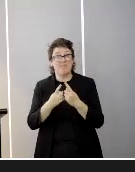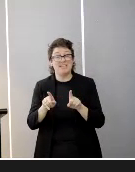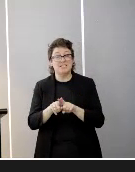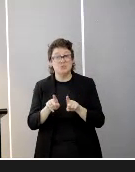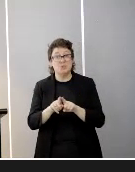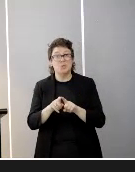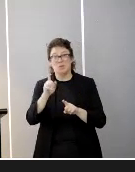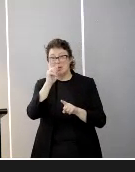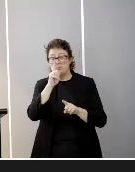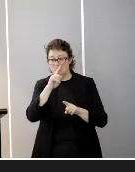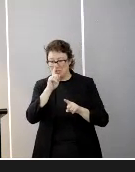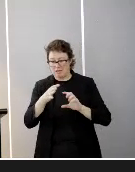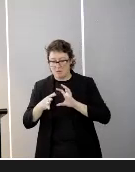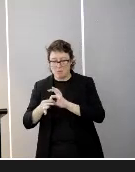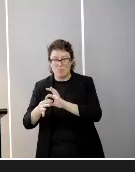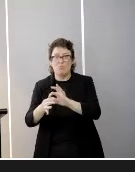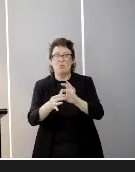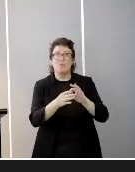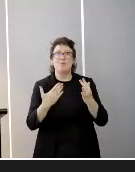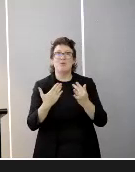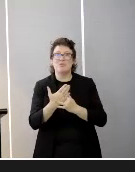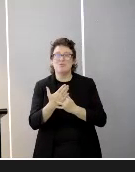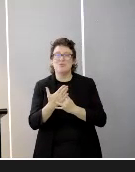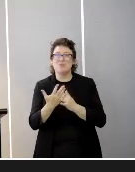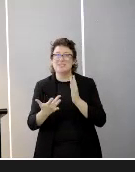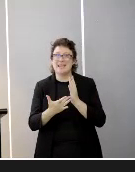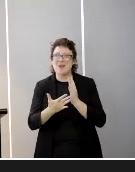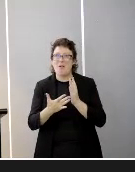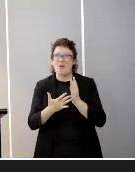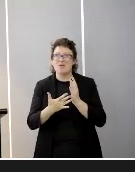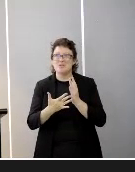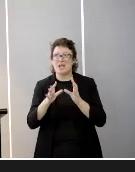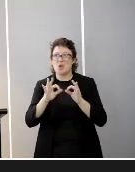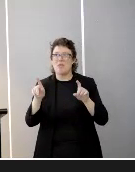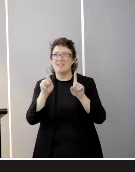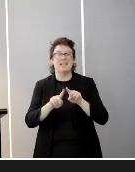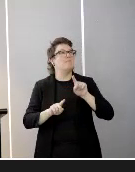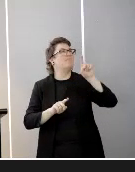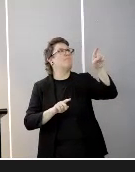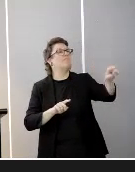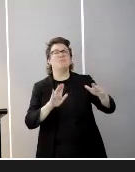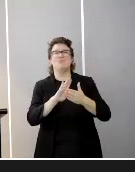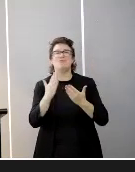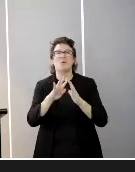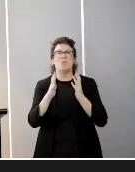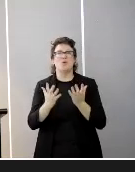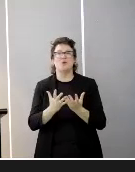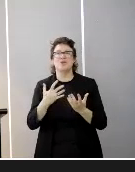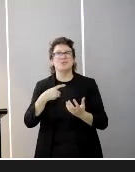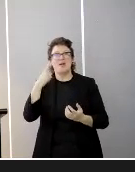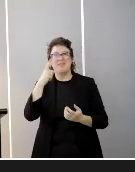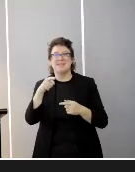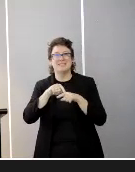connect using technology in ways that they might not connect out in the real world. So I think